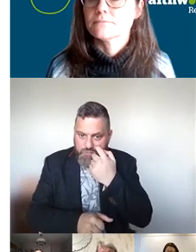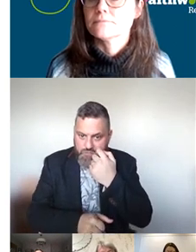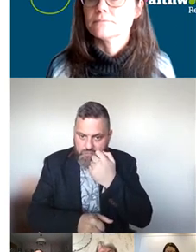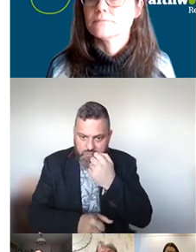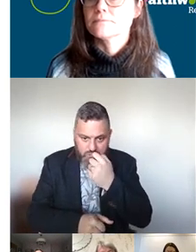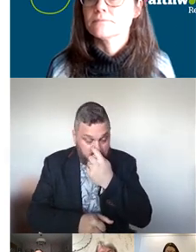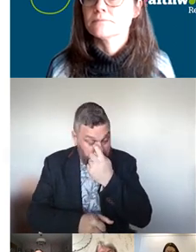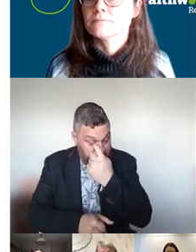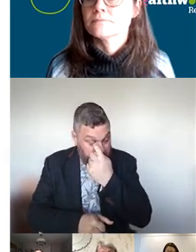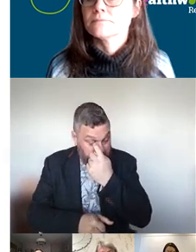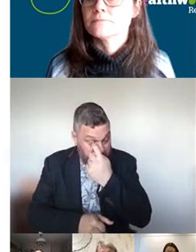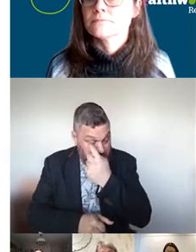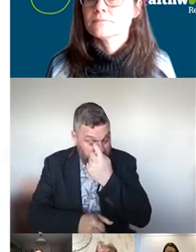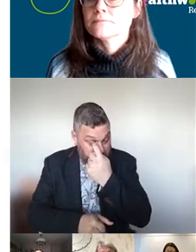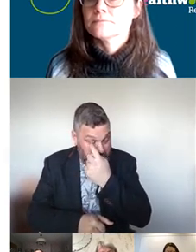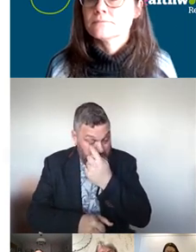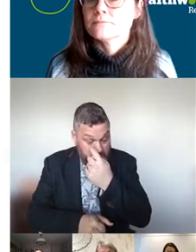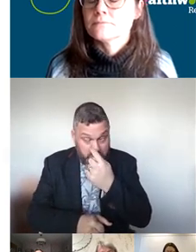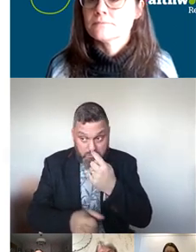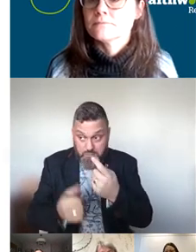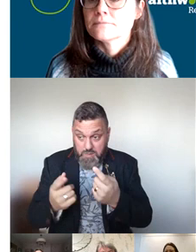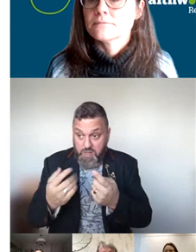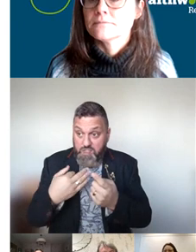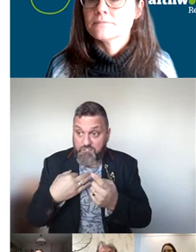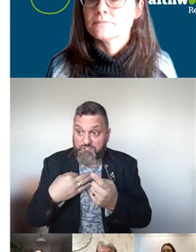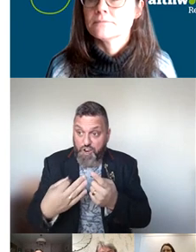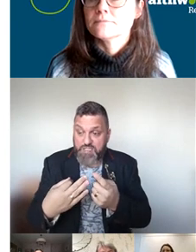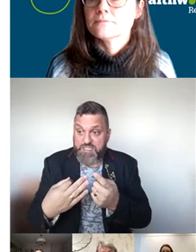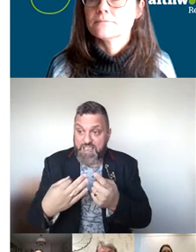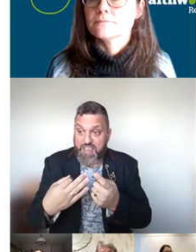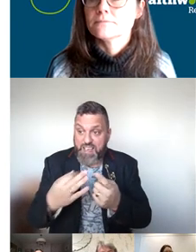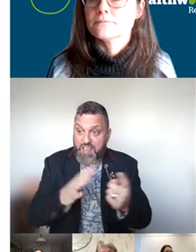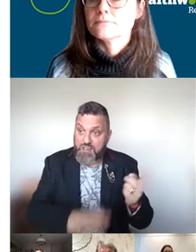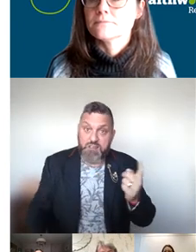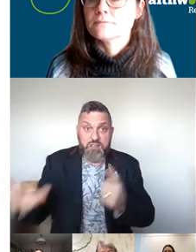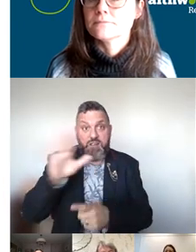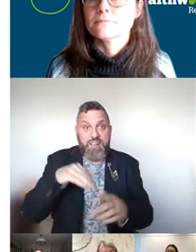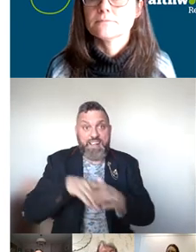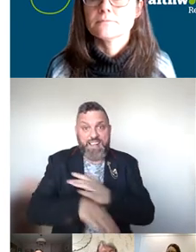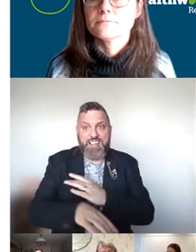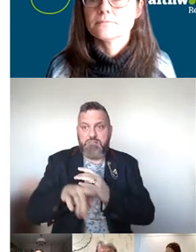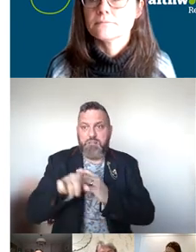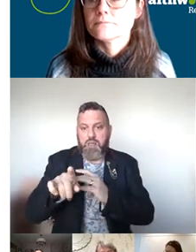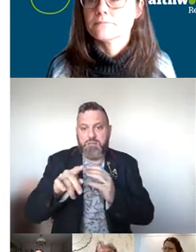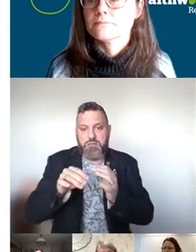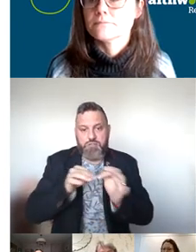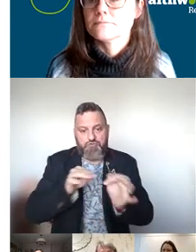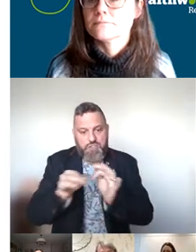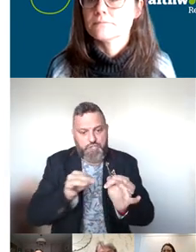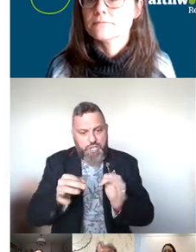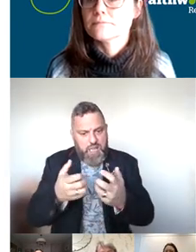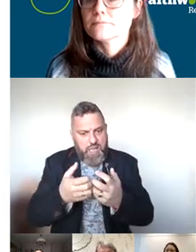There's not really any mention of the volunteers across the board in the strategy and how they can also